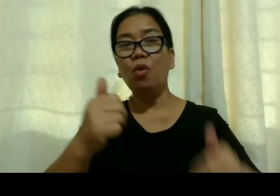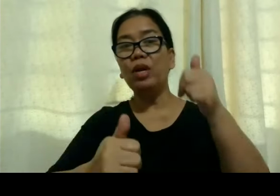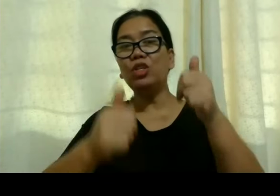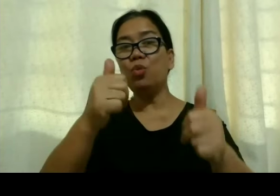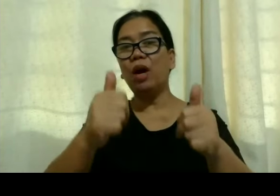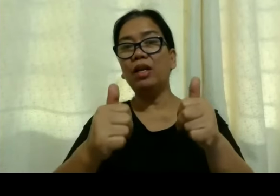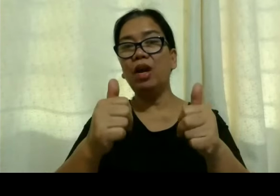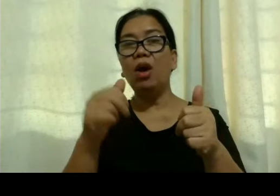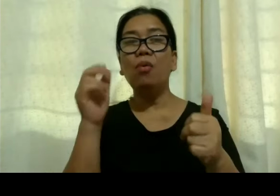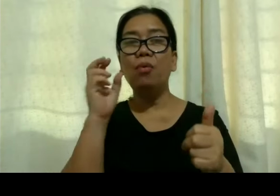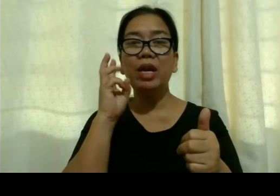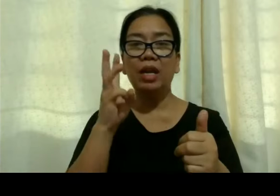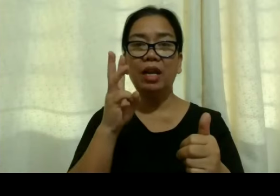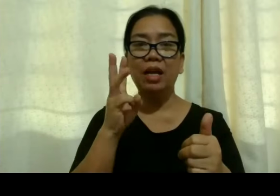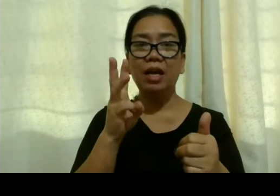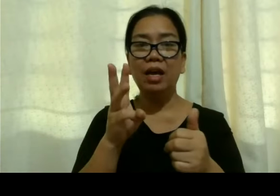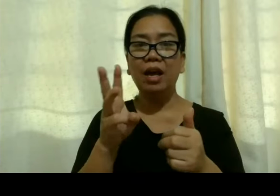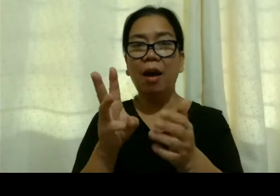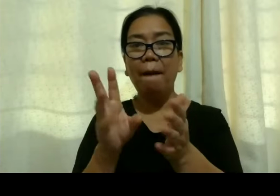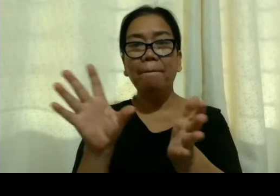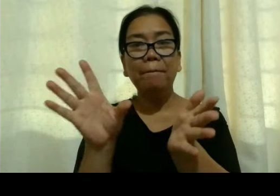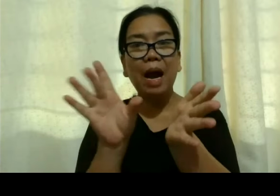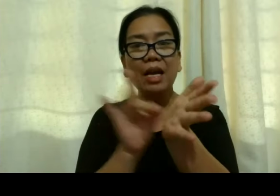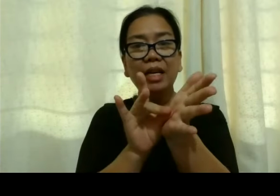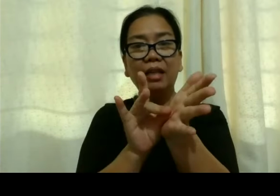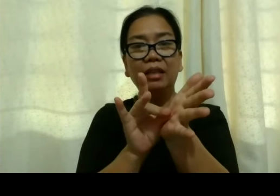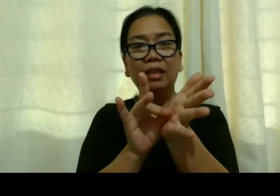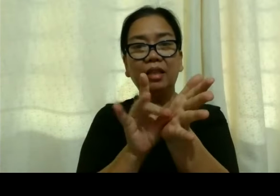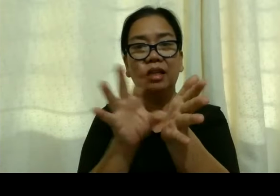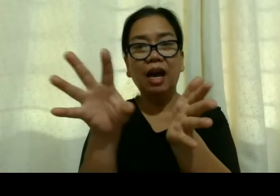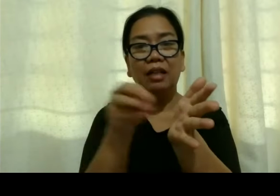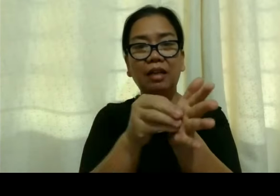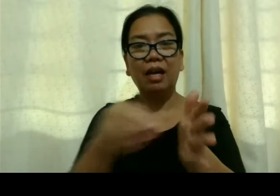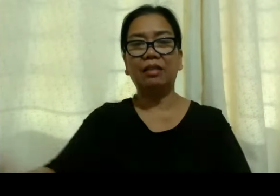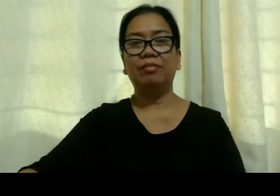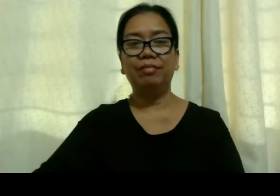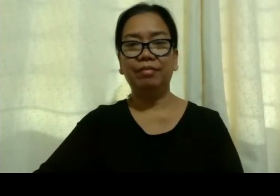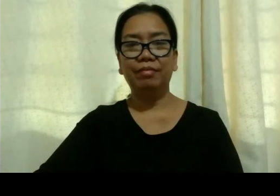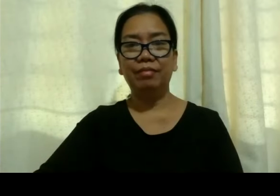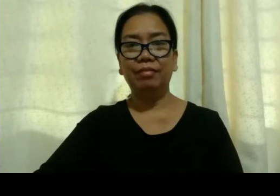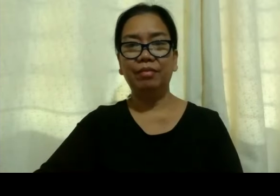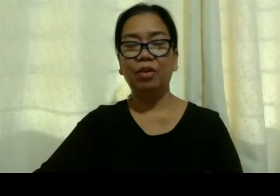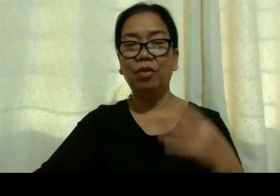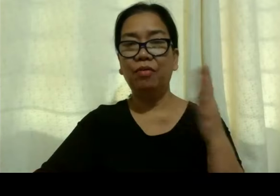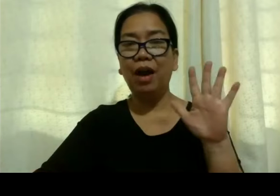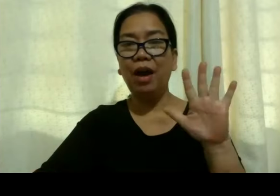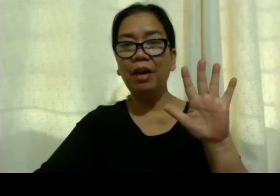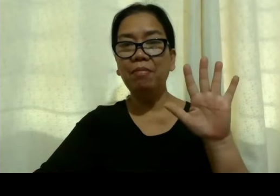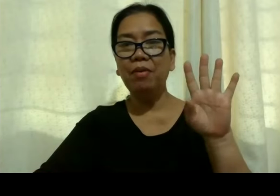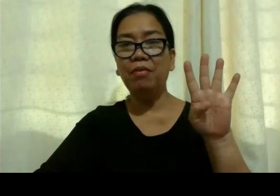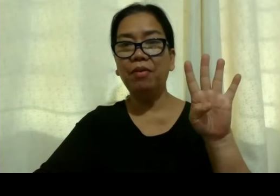Okay, which one will magnet attract? Oh,